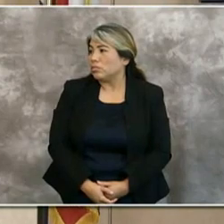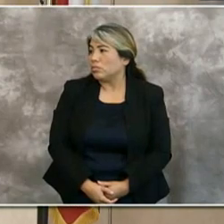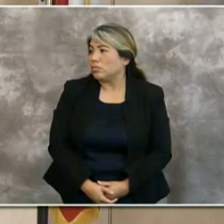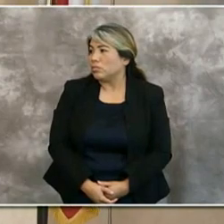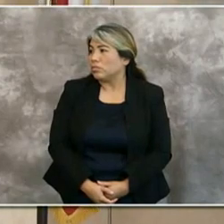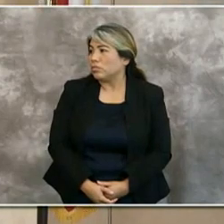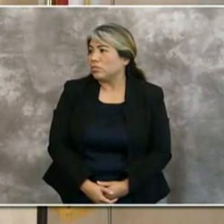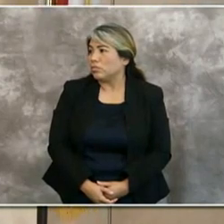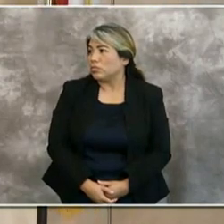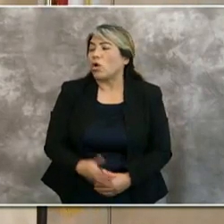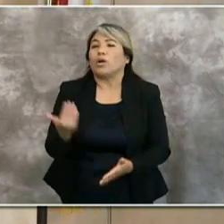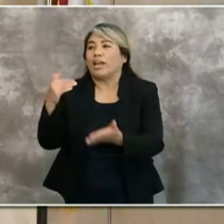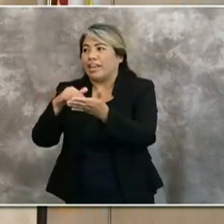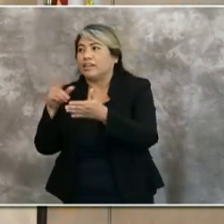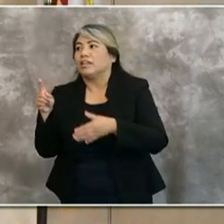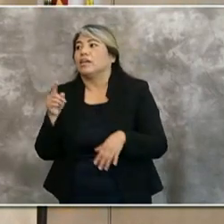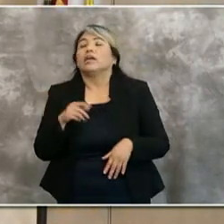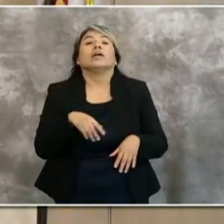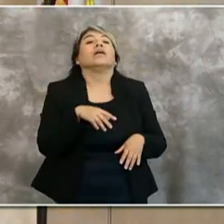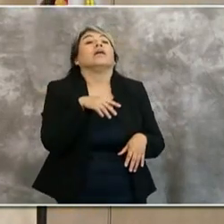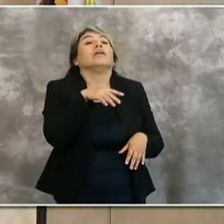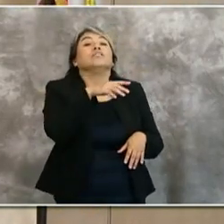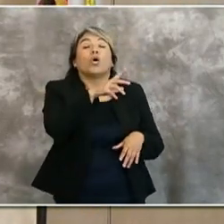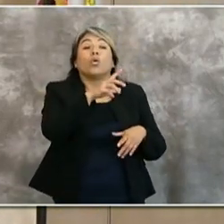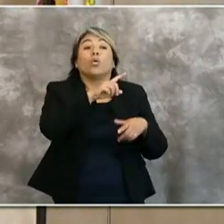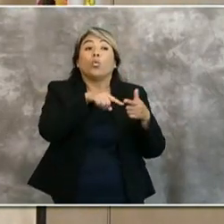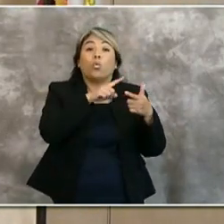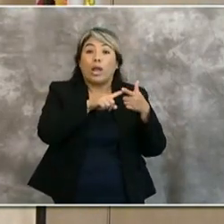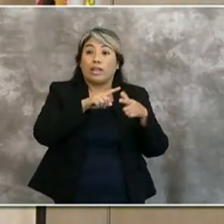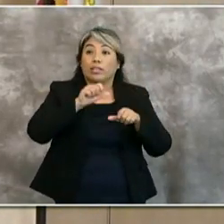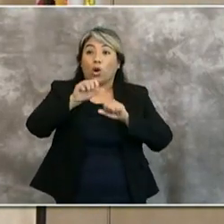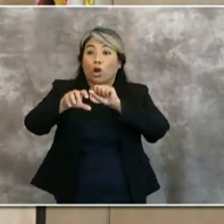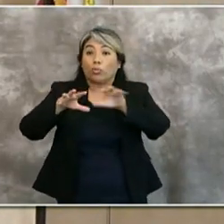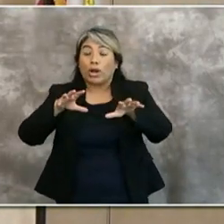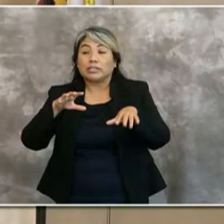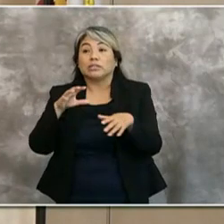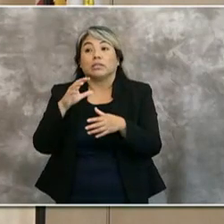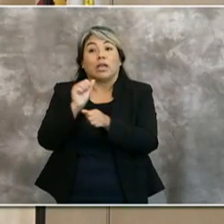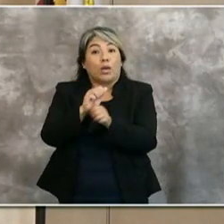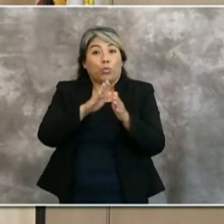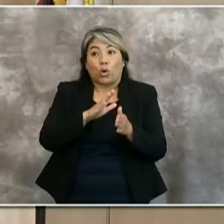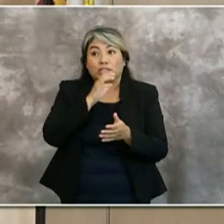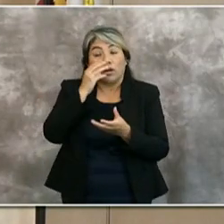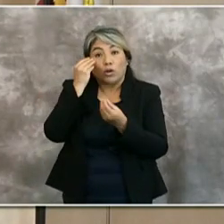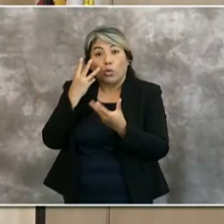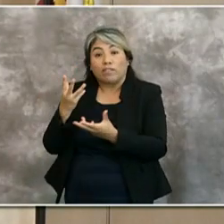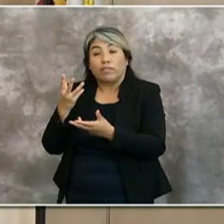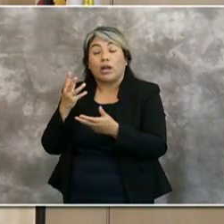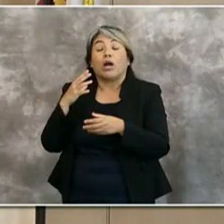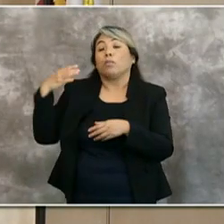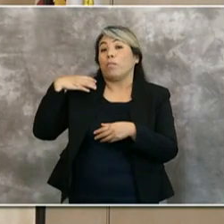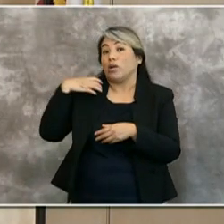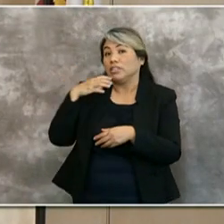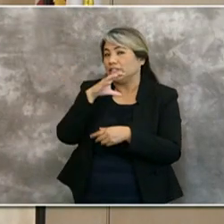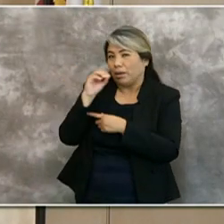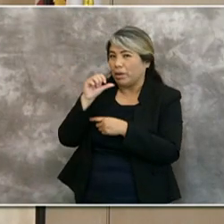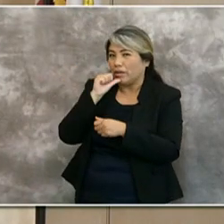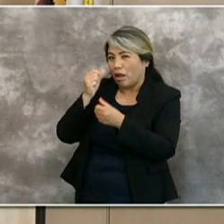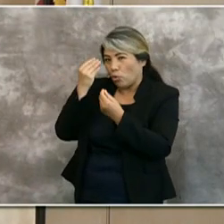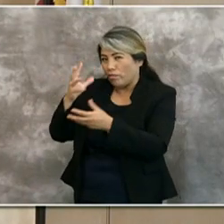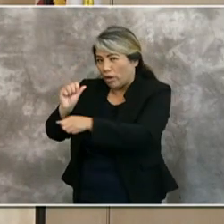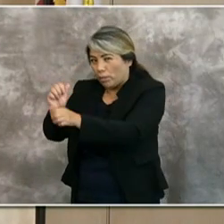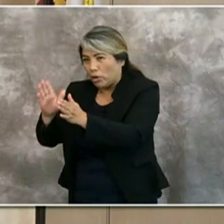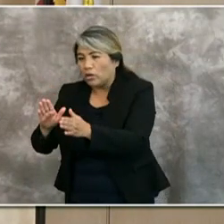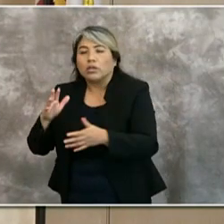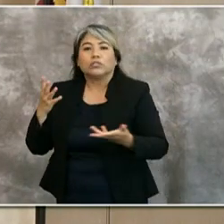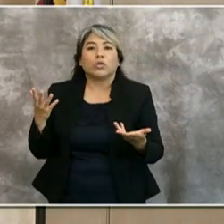Where there are outbreaks in businesses, are employers not notifying employees? If so, what type of businesses are doing this? Is this a reason